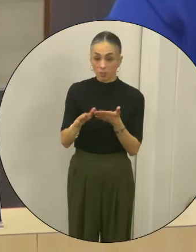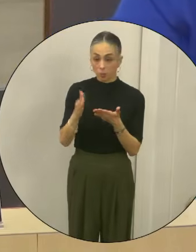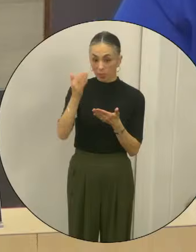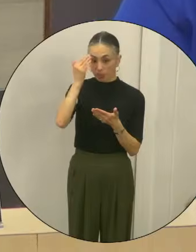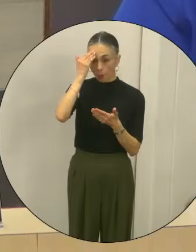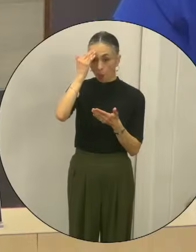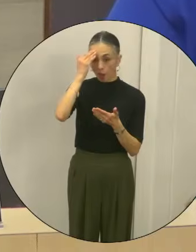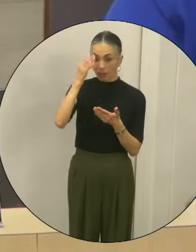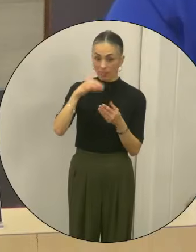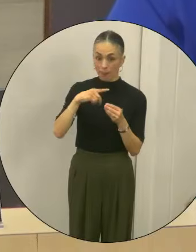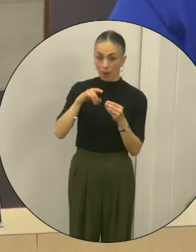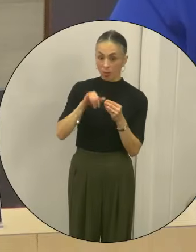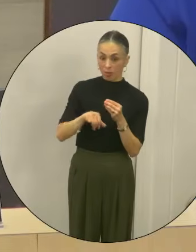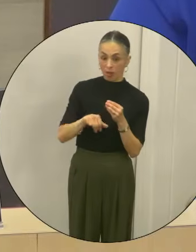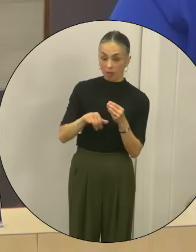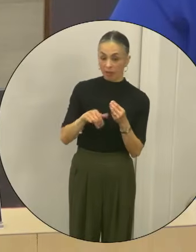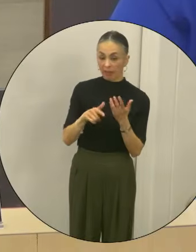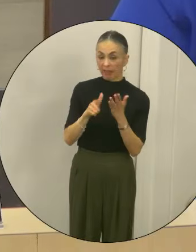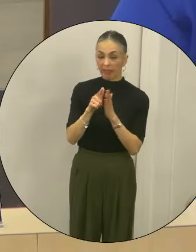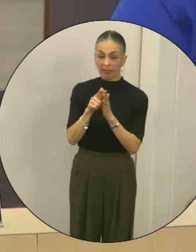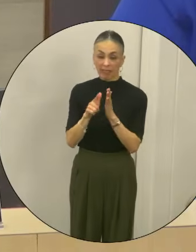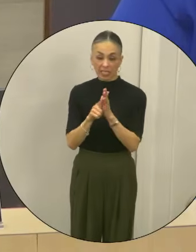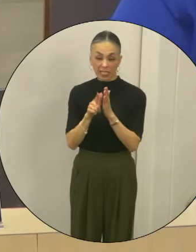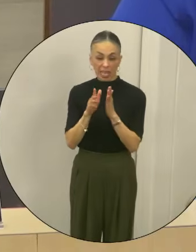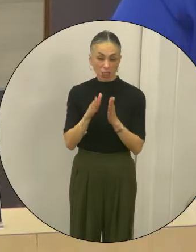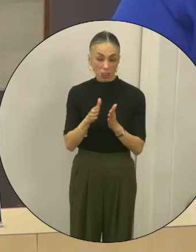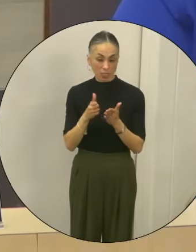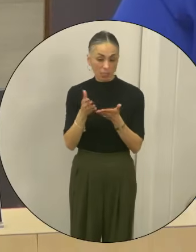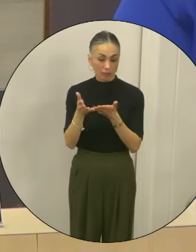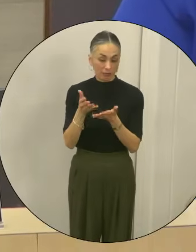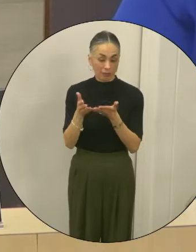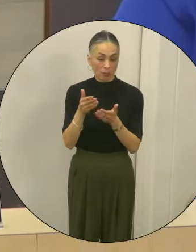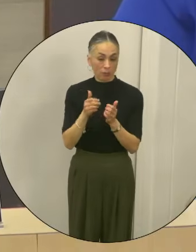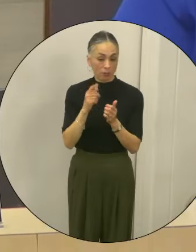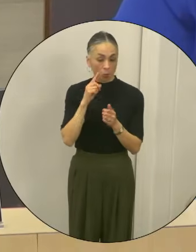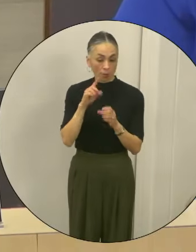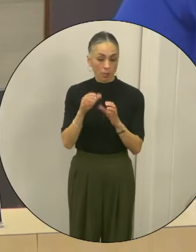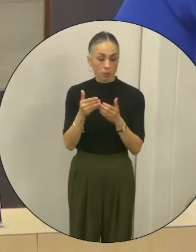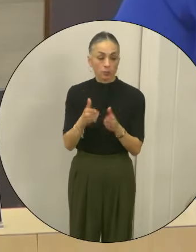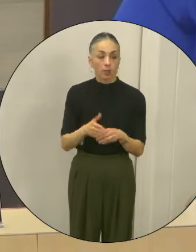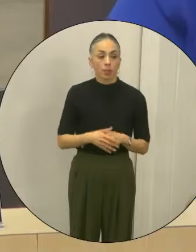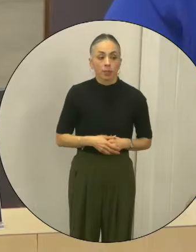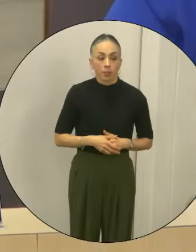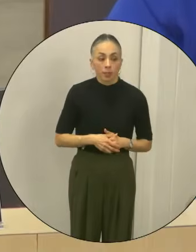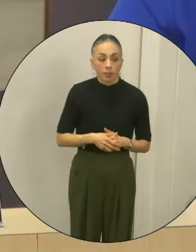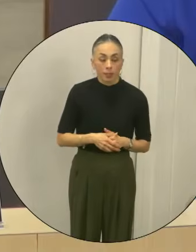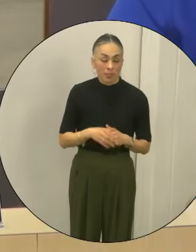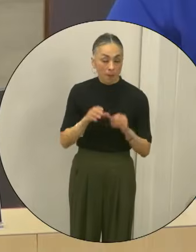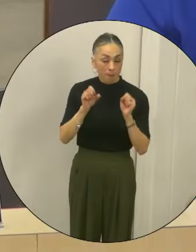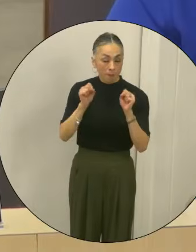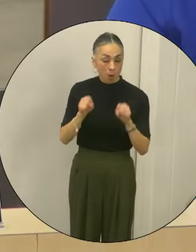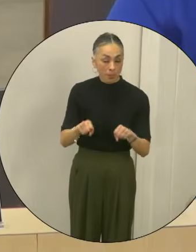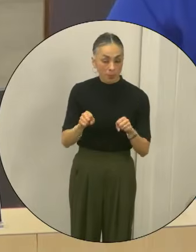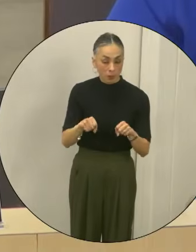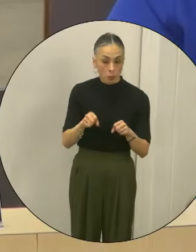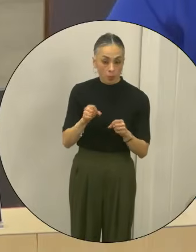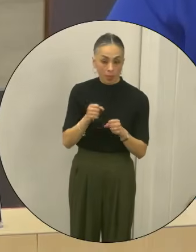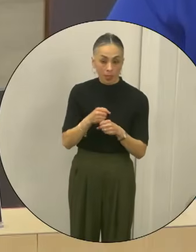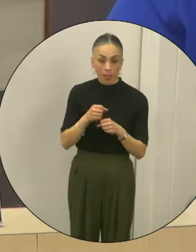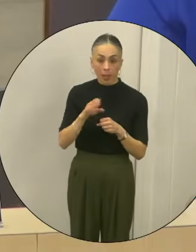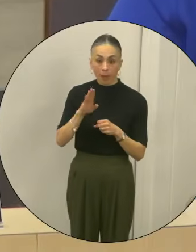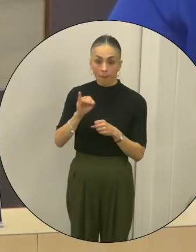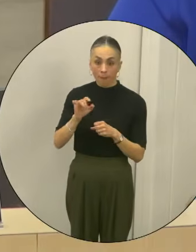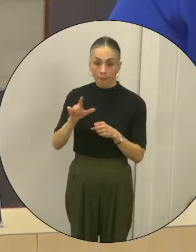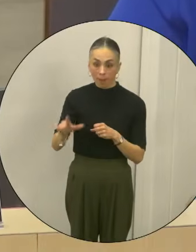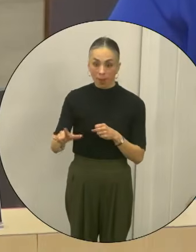awareness. So as we talk about some of these things, is it possible to make a bill this robust